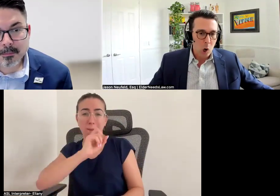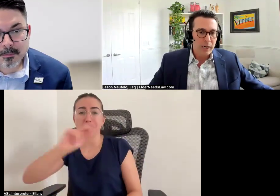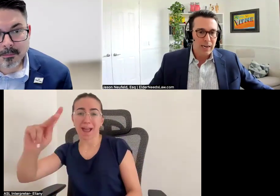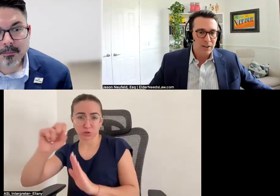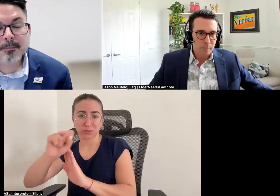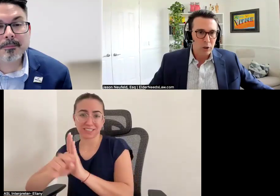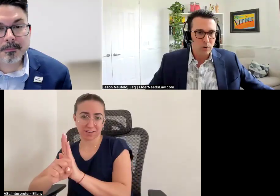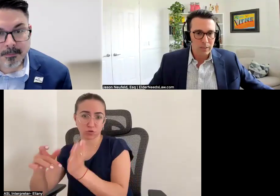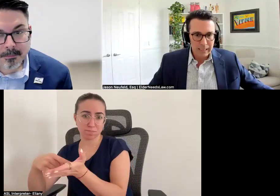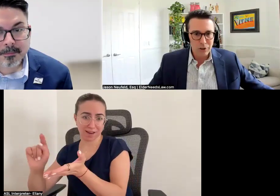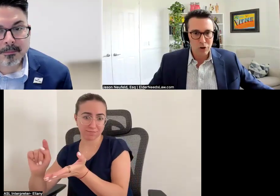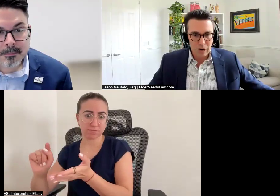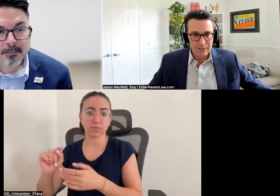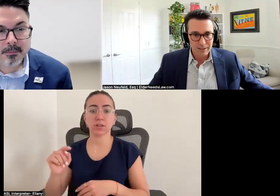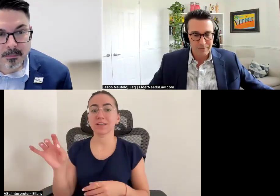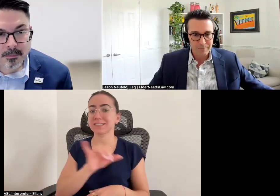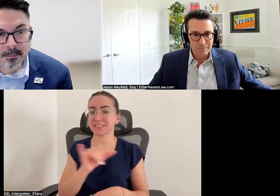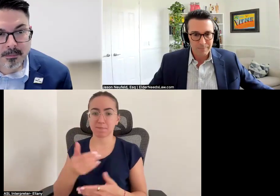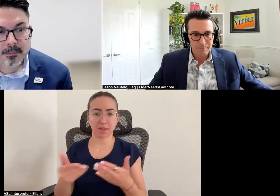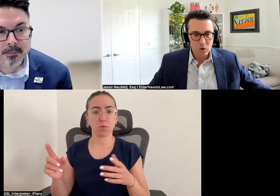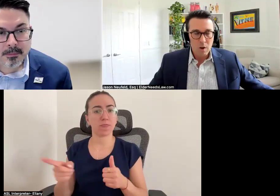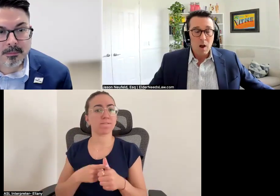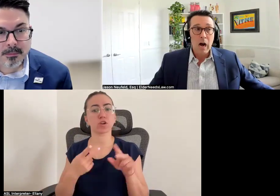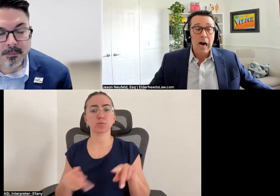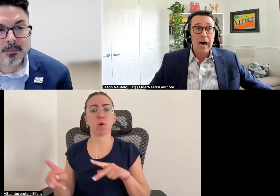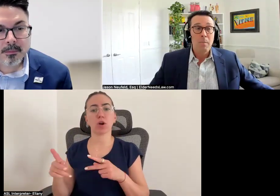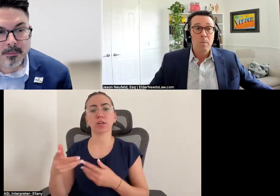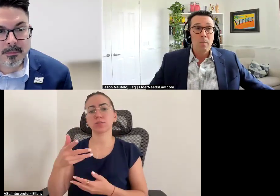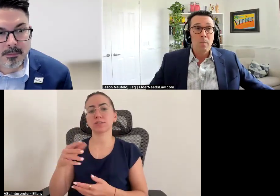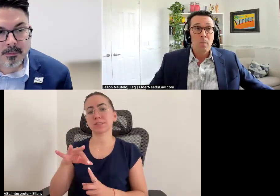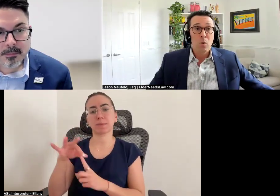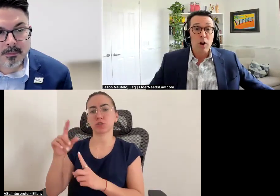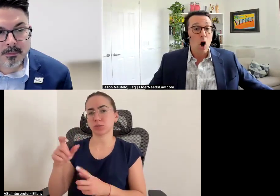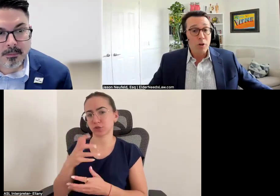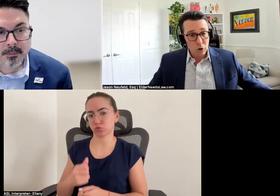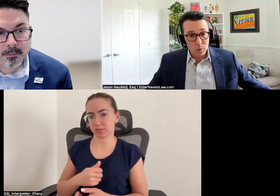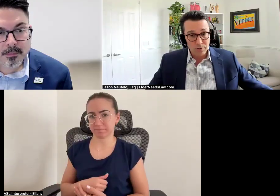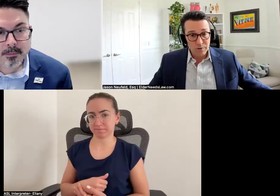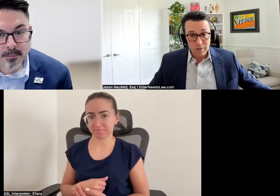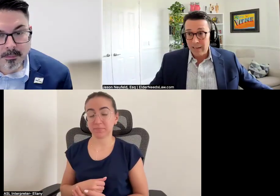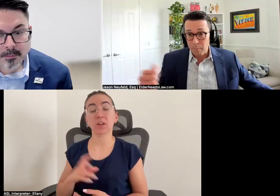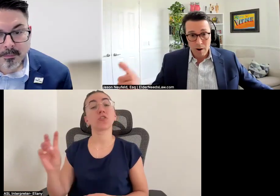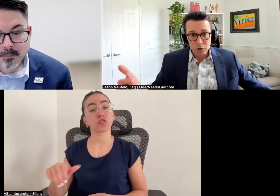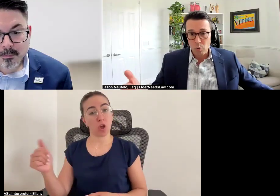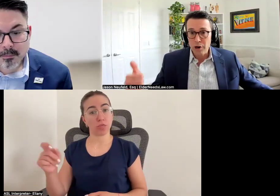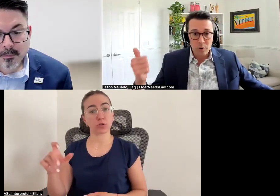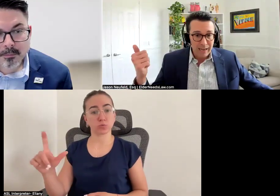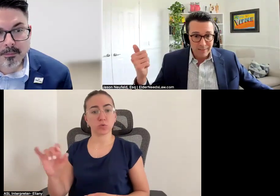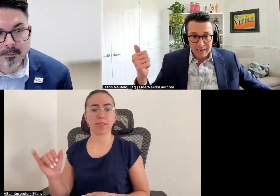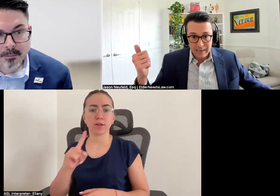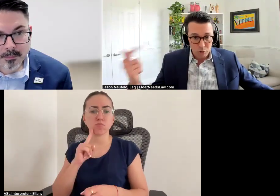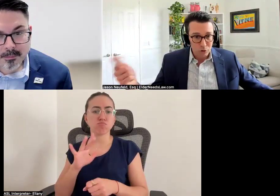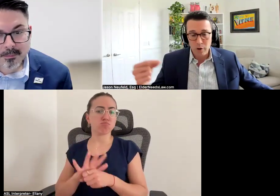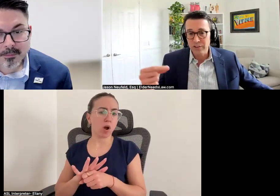first party special needs trust. Um, There are other tools like the promissory note